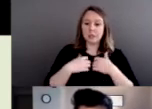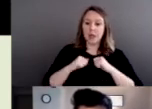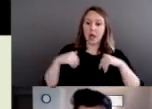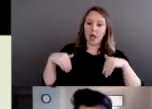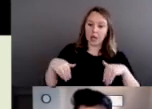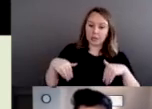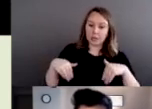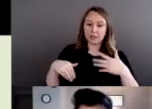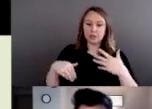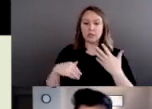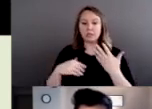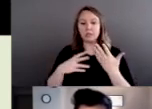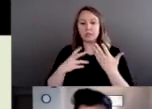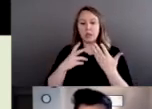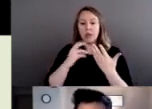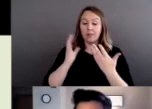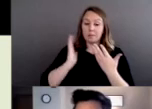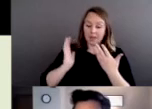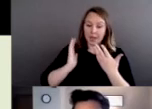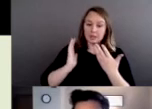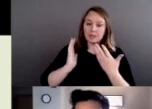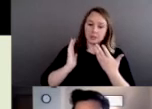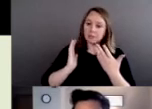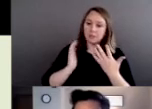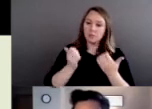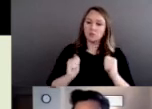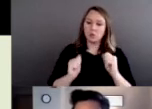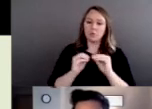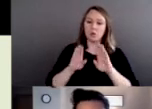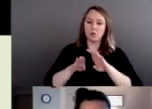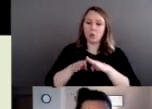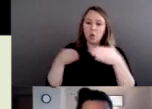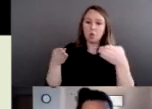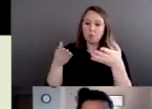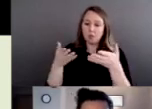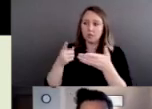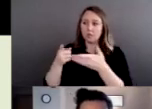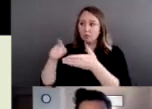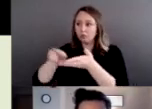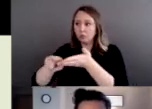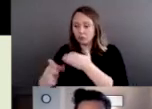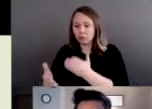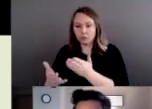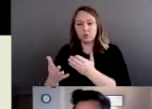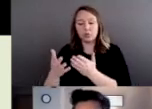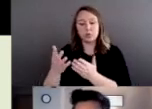understand victimization. You know, most want to help. I've worked with some really